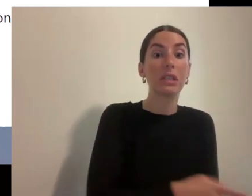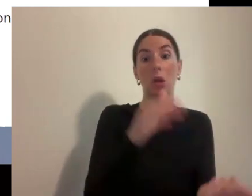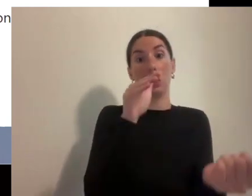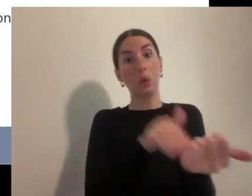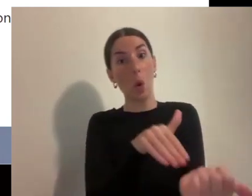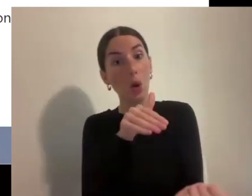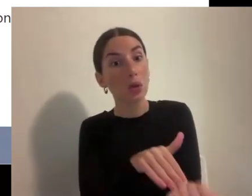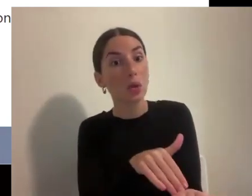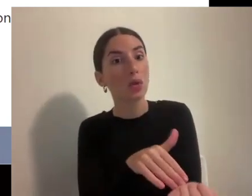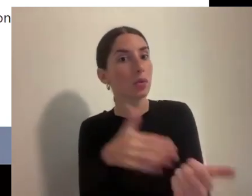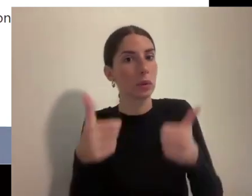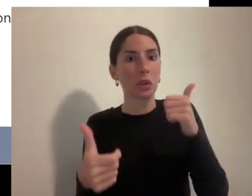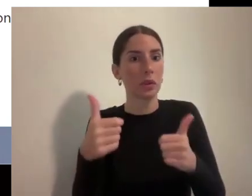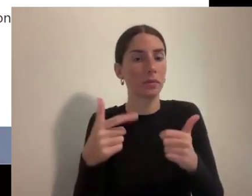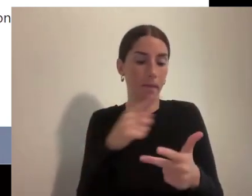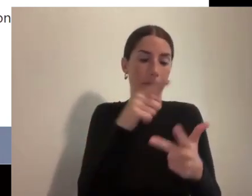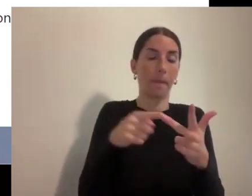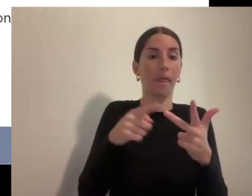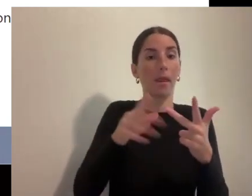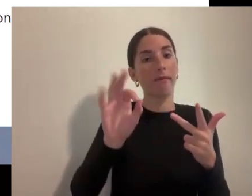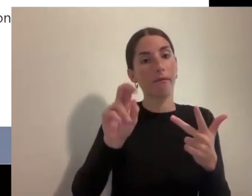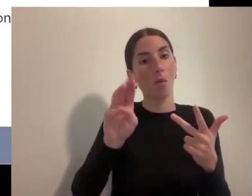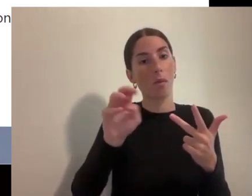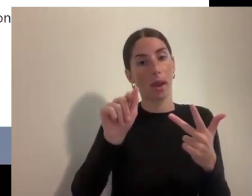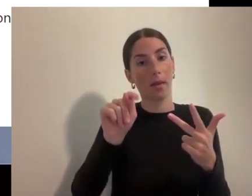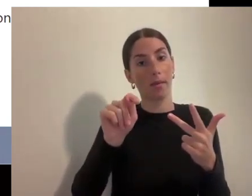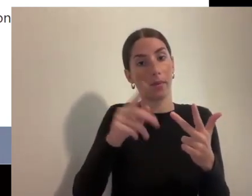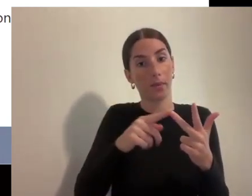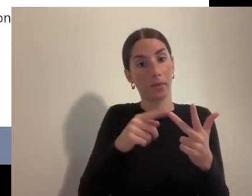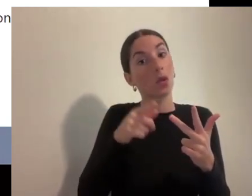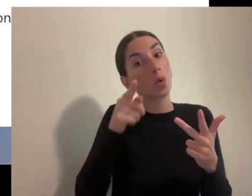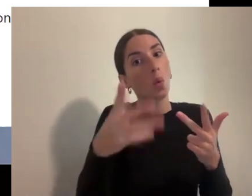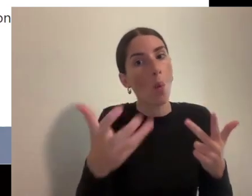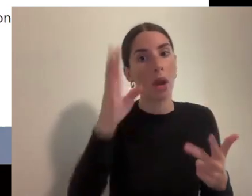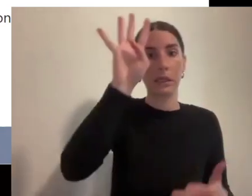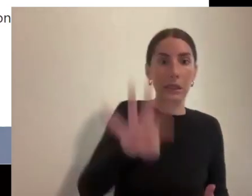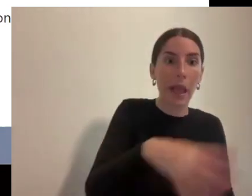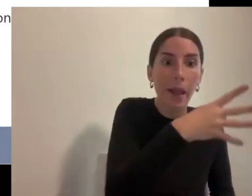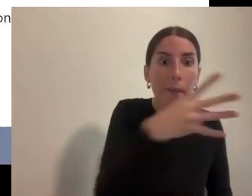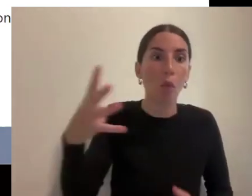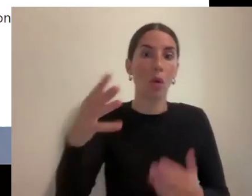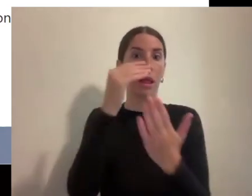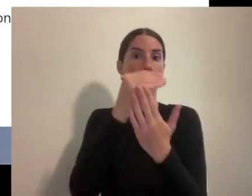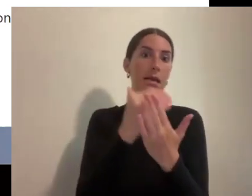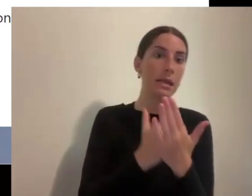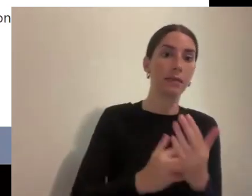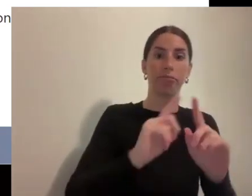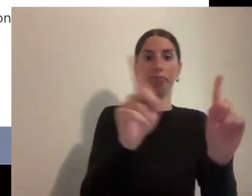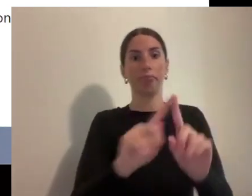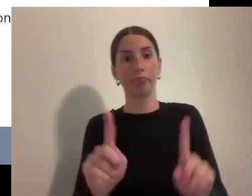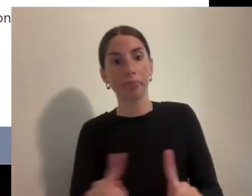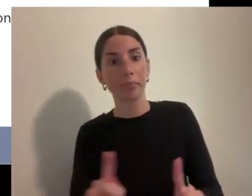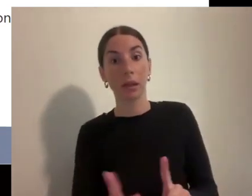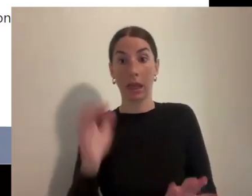professionals? Also, format. Would I like the glossary in a table, in a list, etc.? And if I want